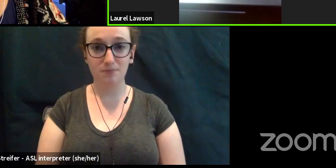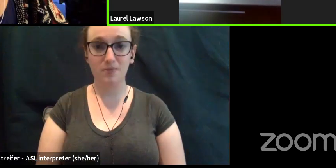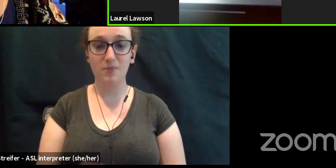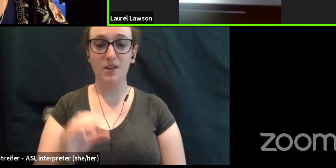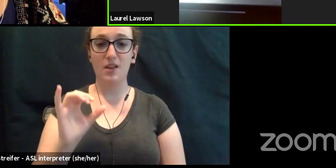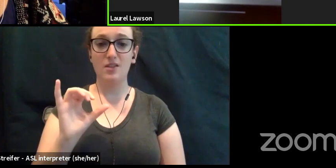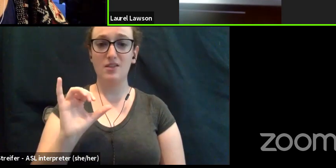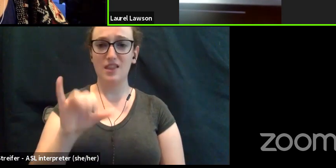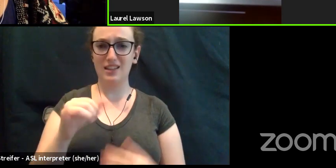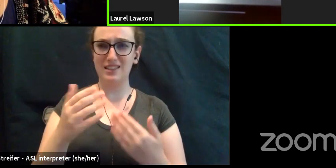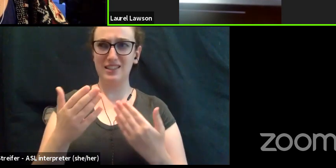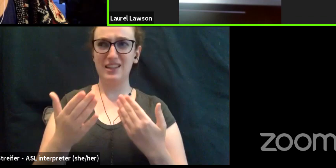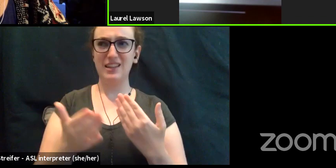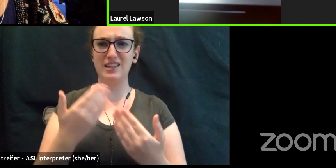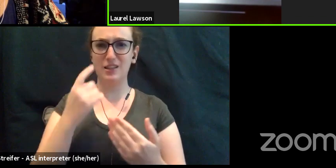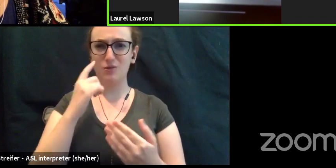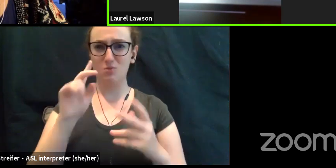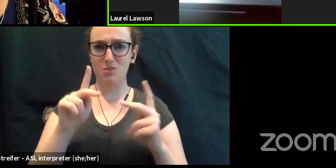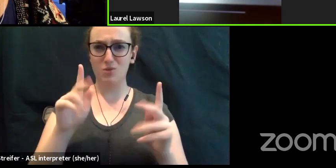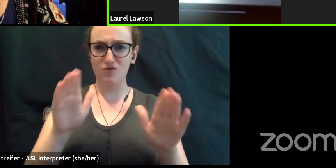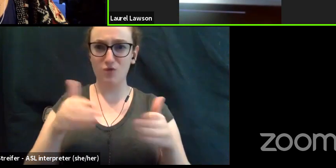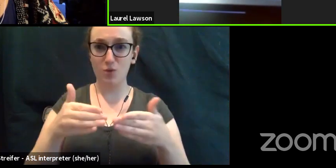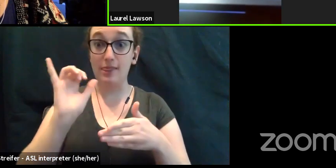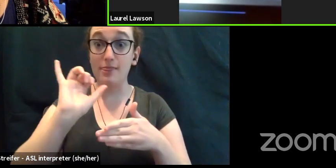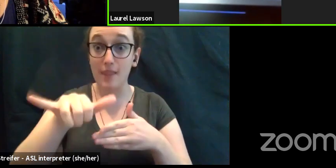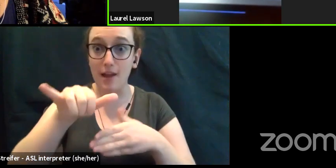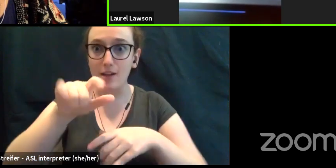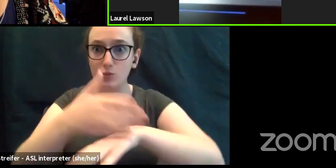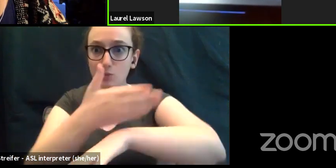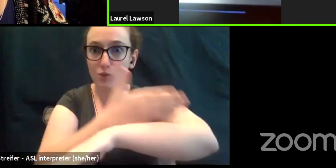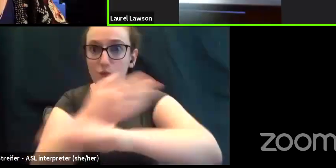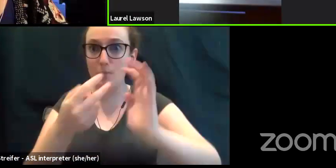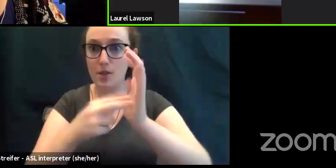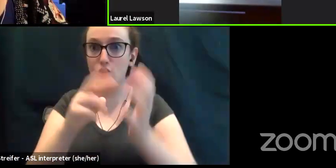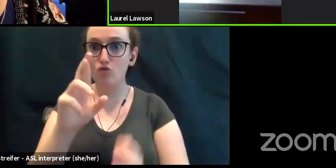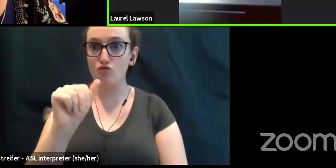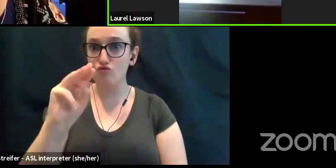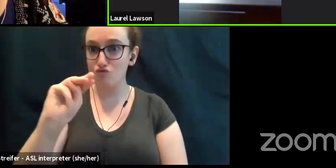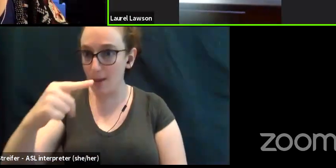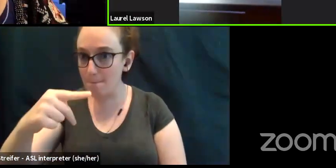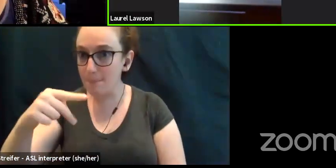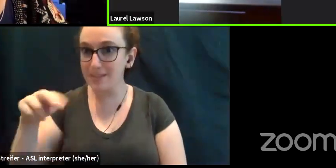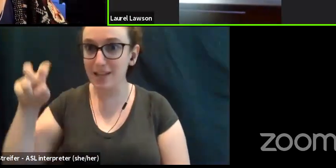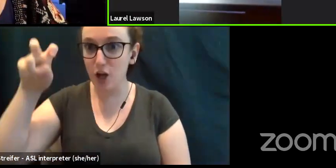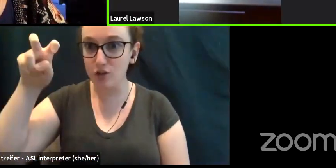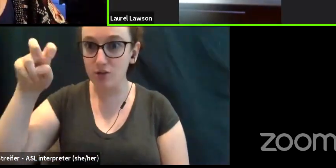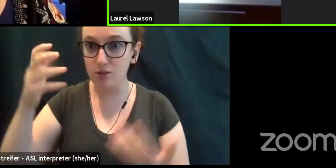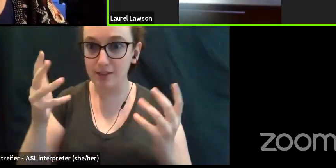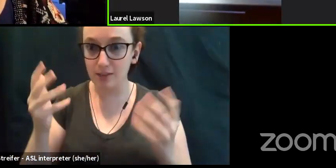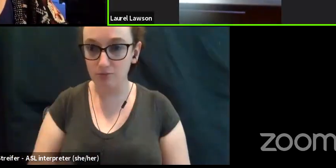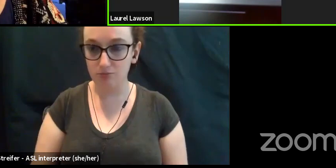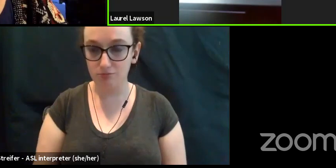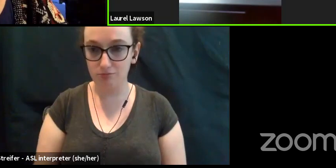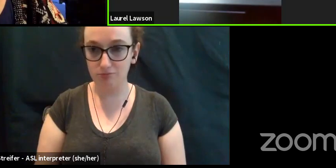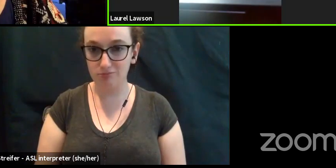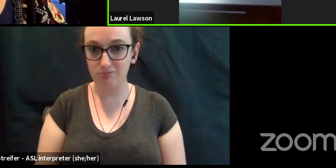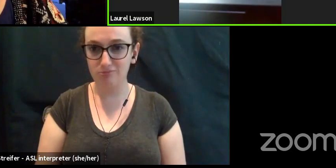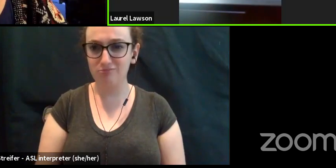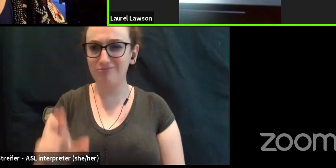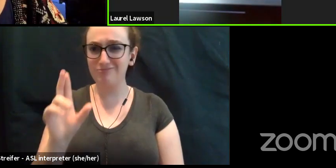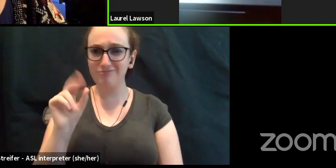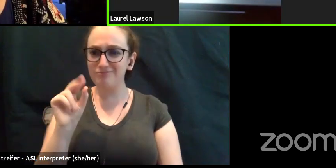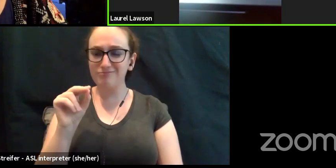that's very easy for people to focus on. There's a ramp or there are stairs. That's not the sum